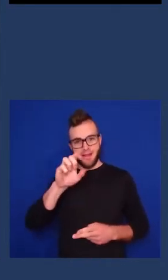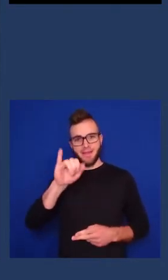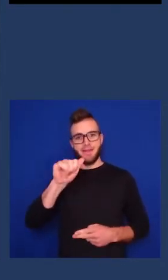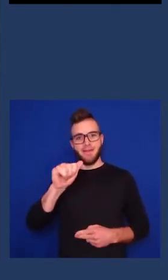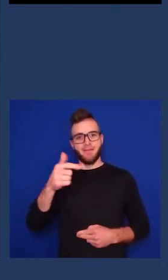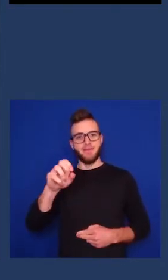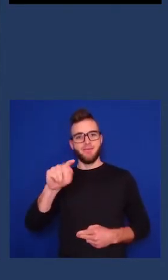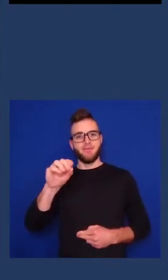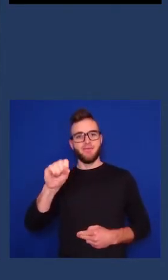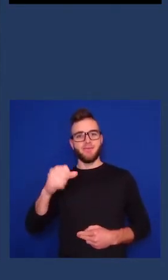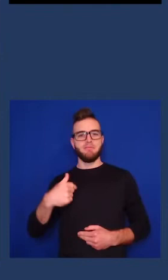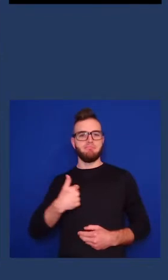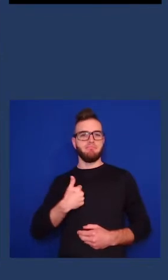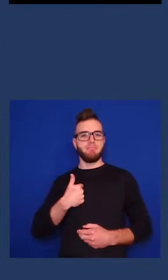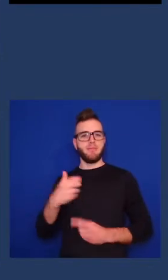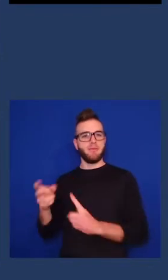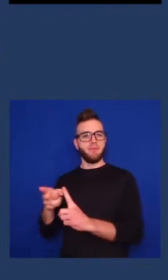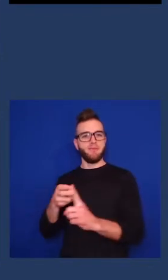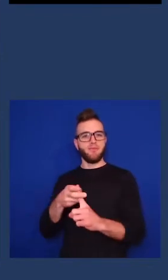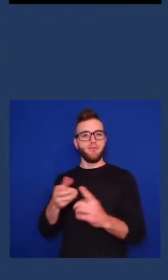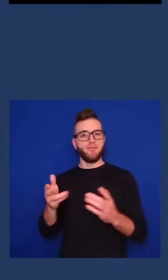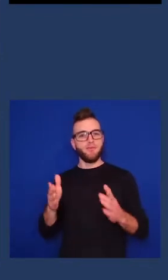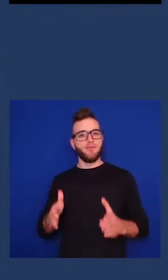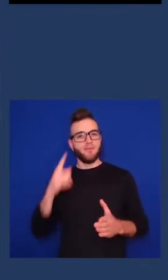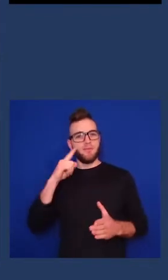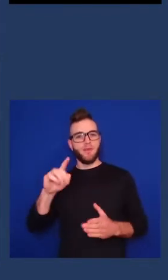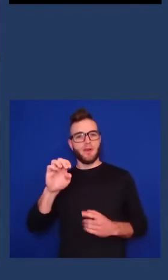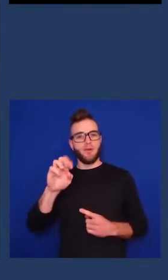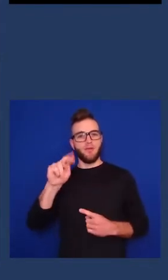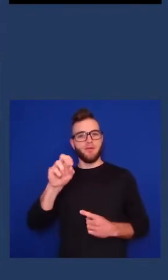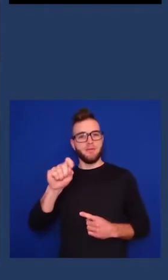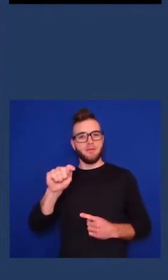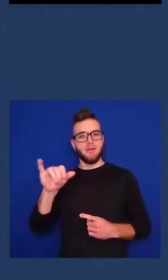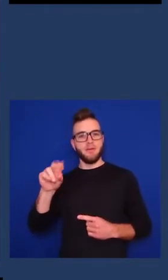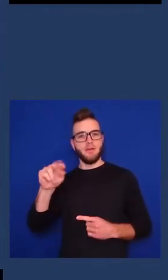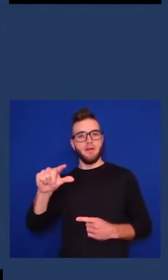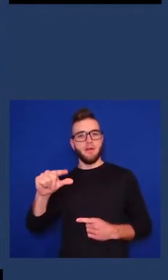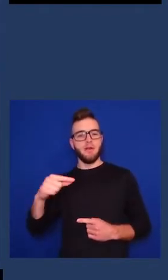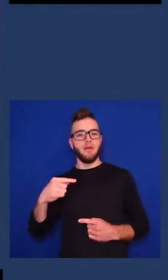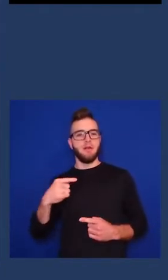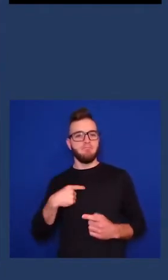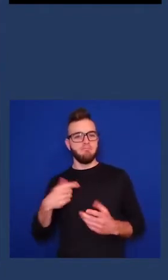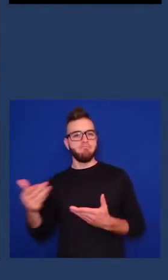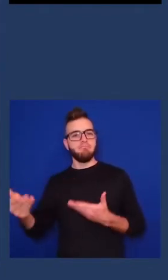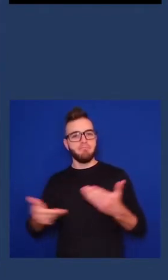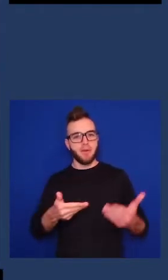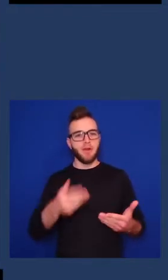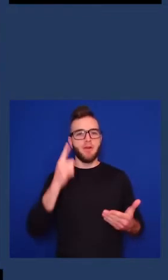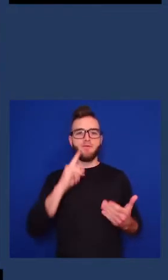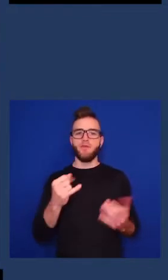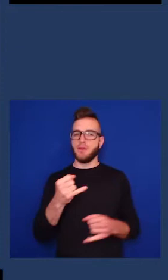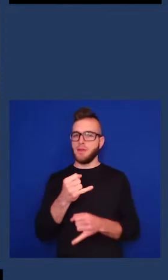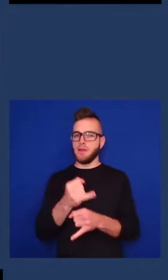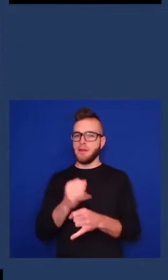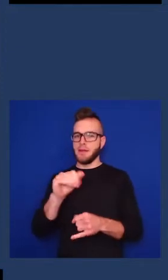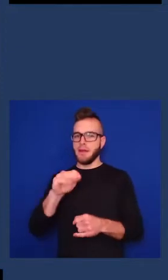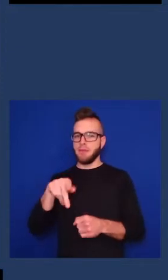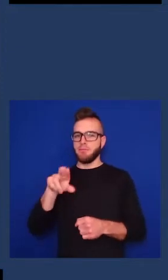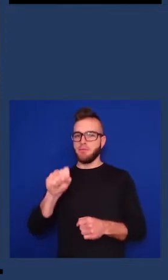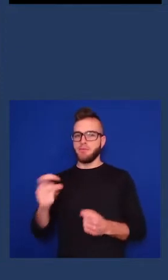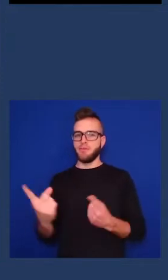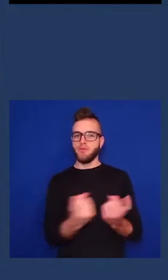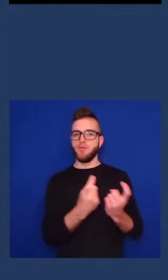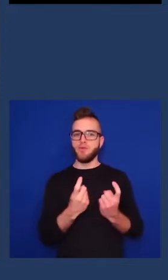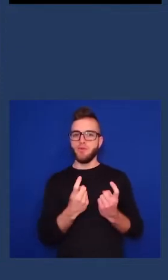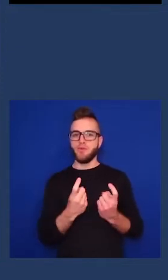hiring efforts for campus recruiting, so I hire students for internship and full-time